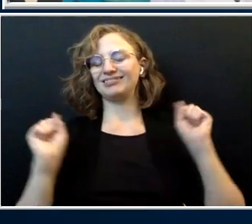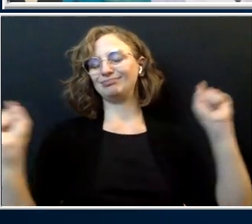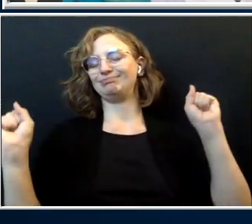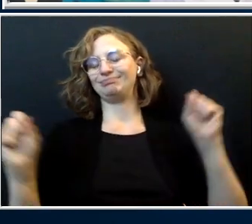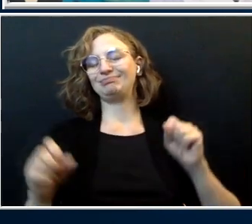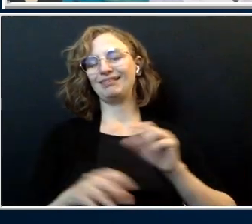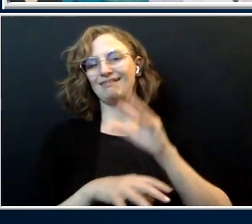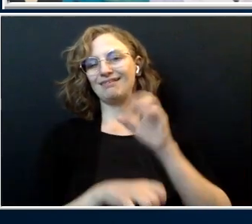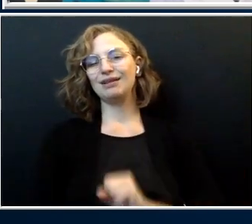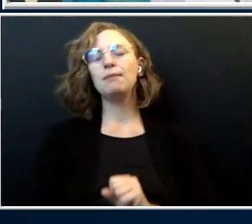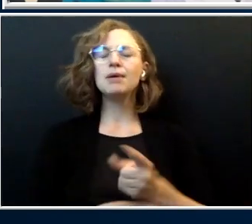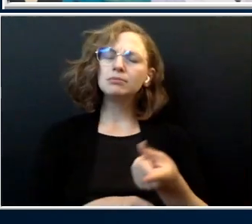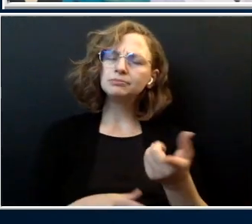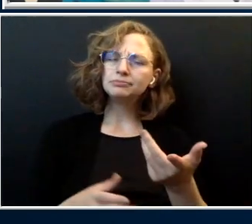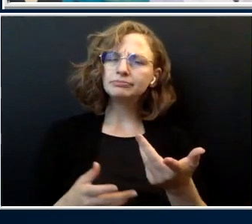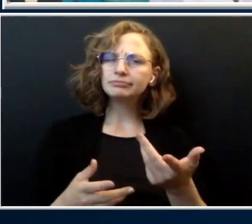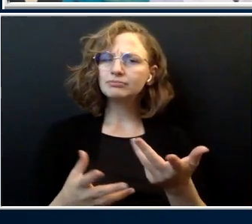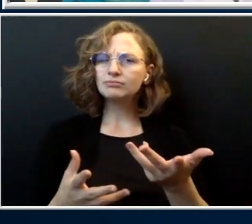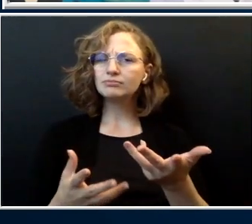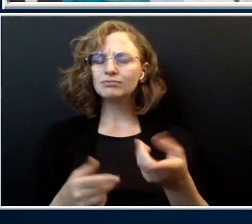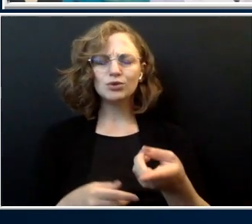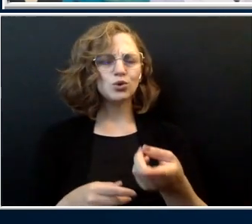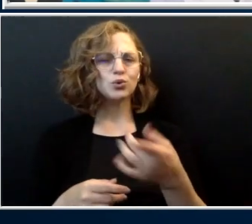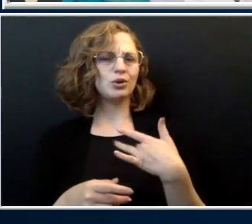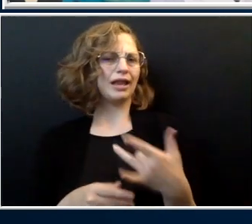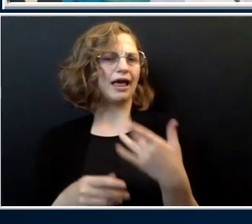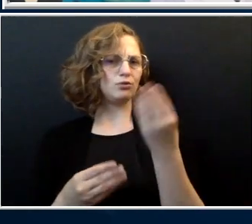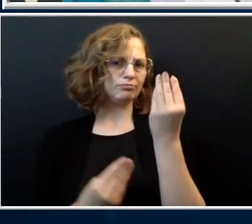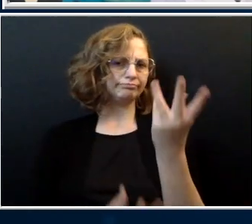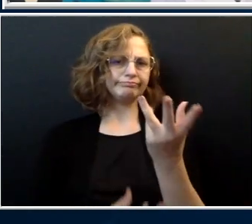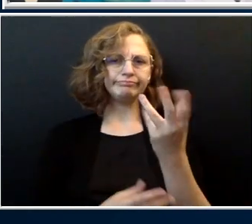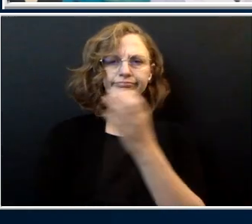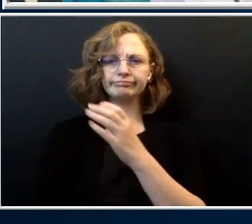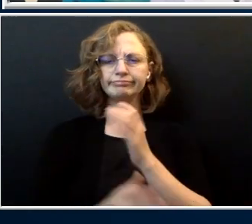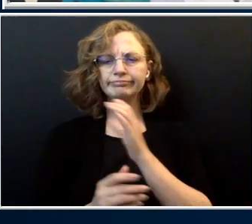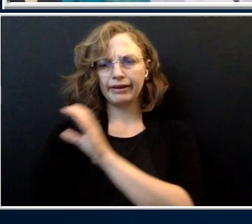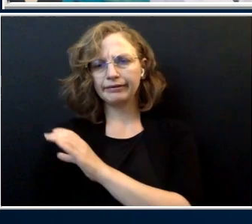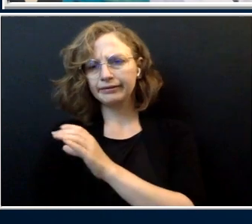what you're going to tell clients and how you make sure they do things right and good exercises to start.